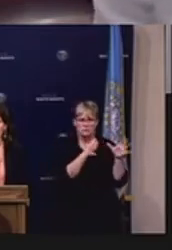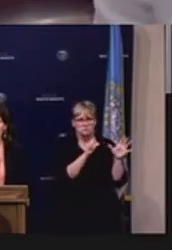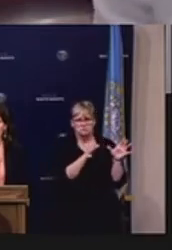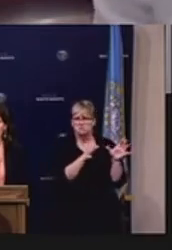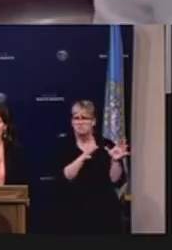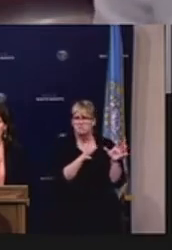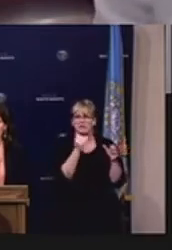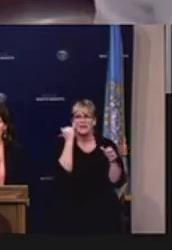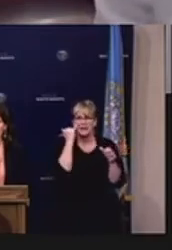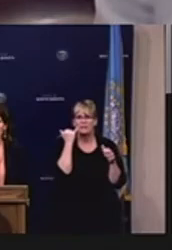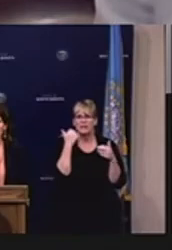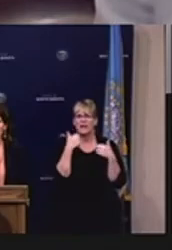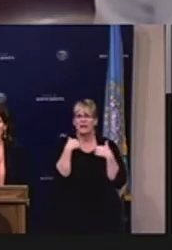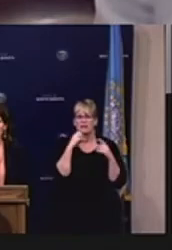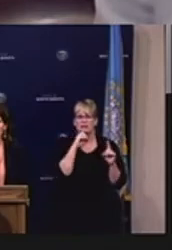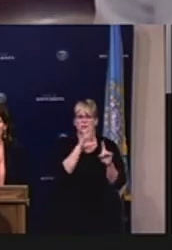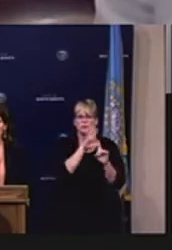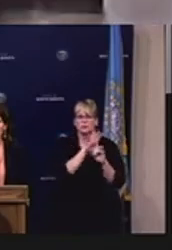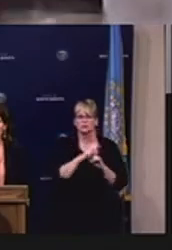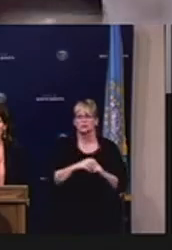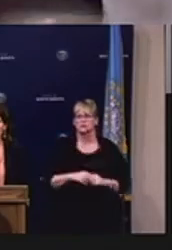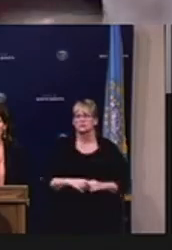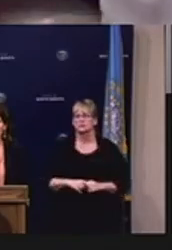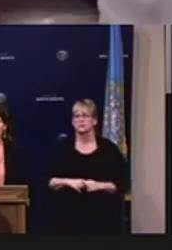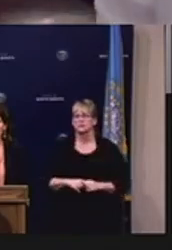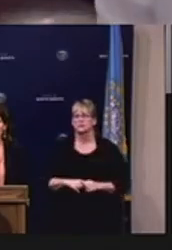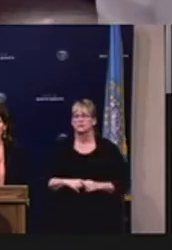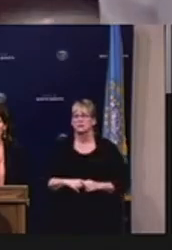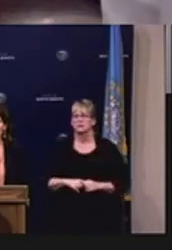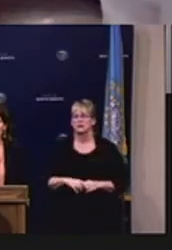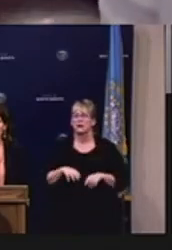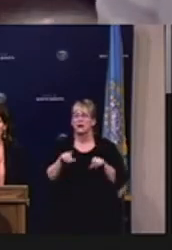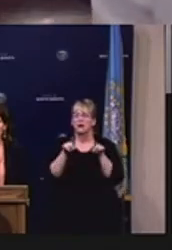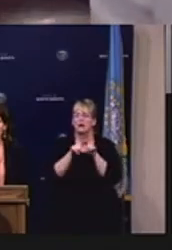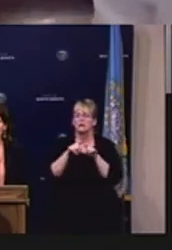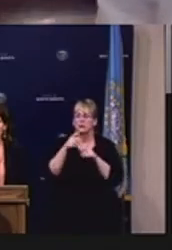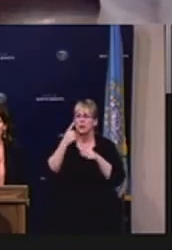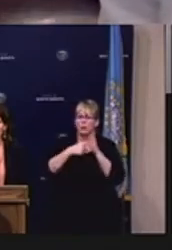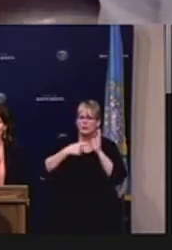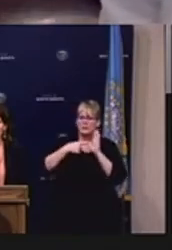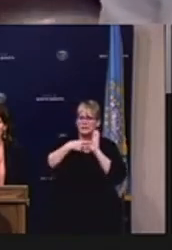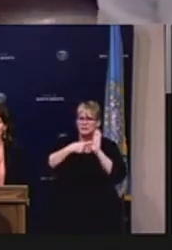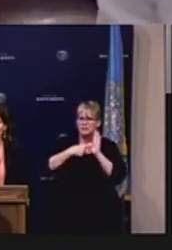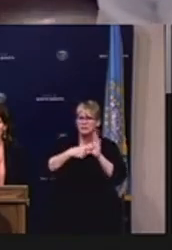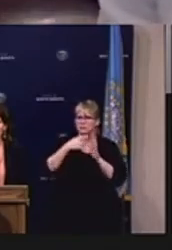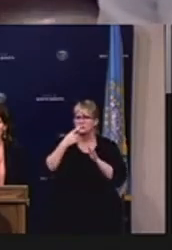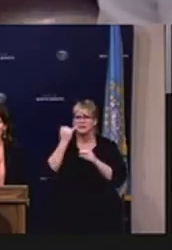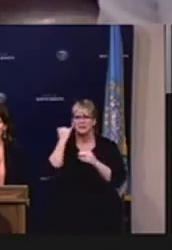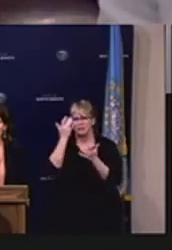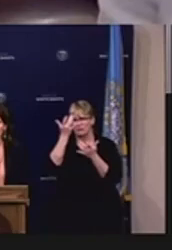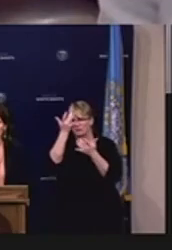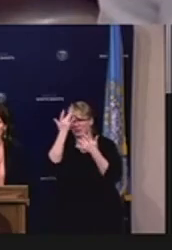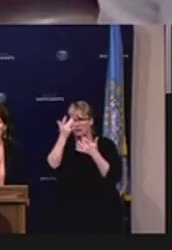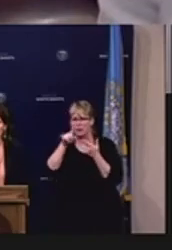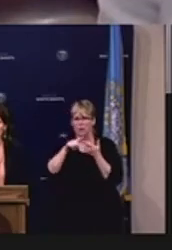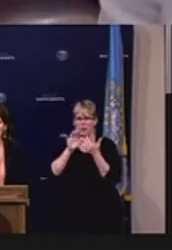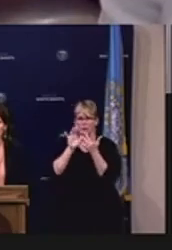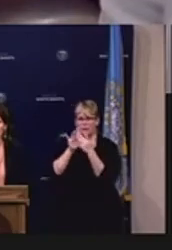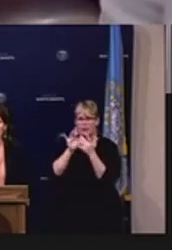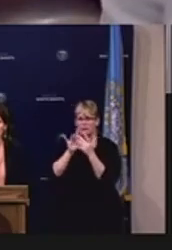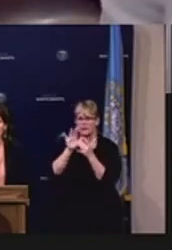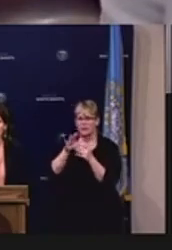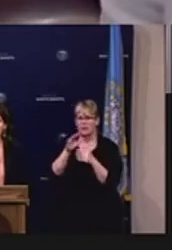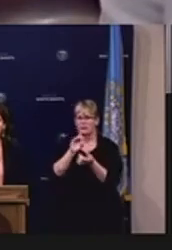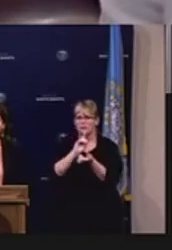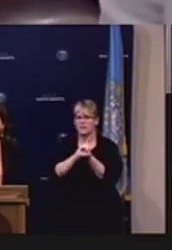if there has been that exposure. And to look for symptoms. What are the symptoms? when they need to contact their healthcare provider, et